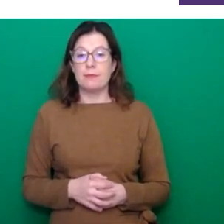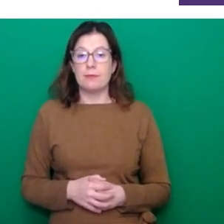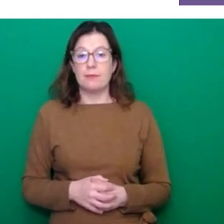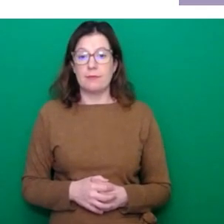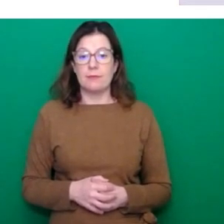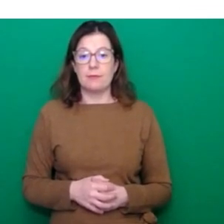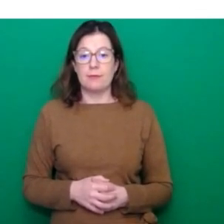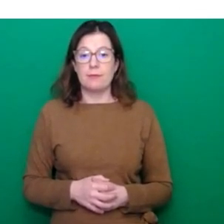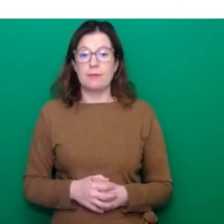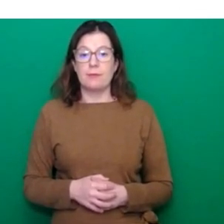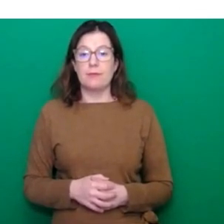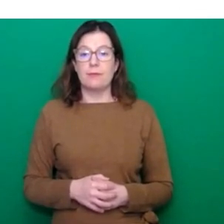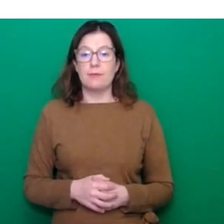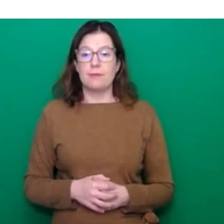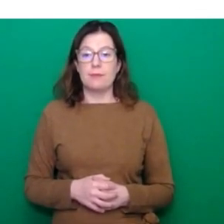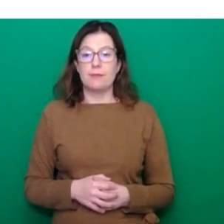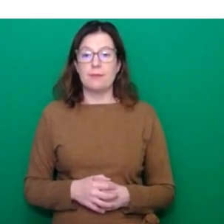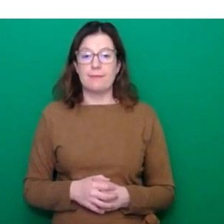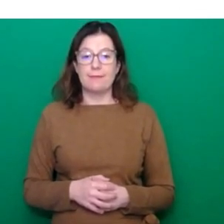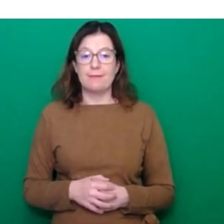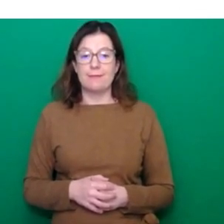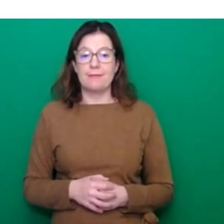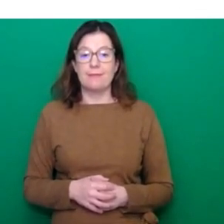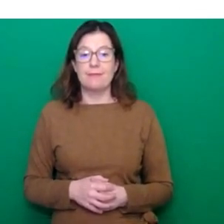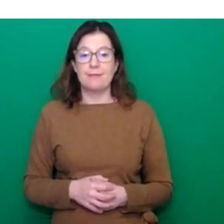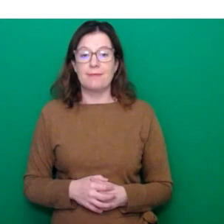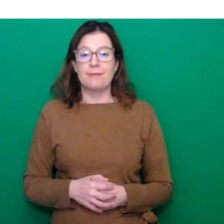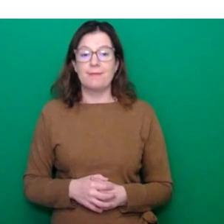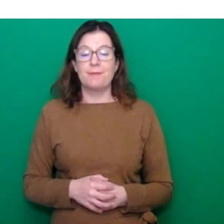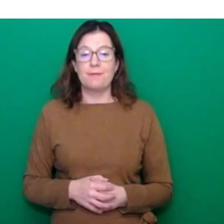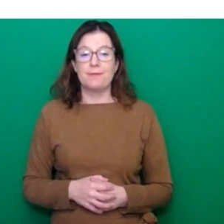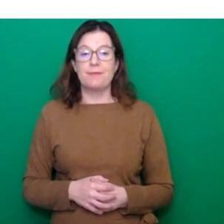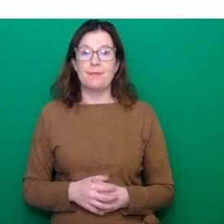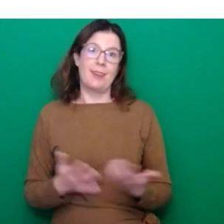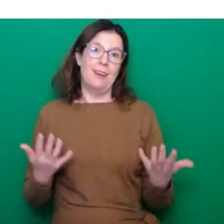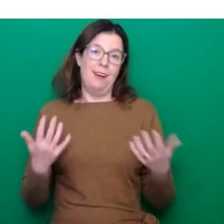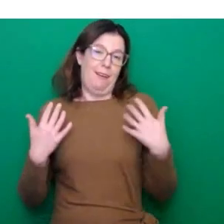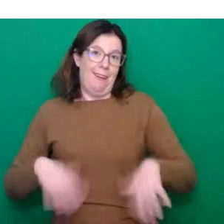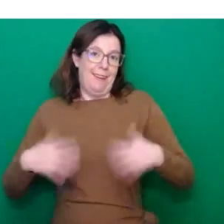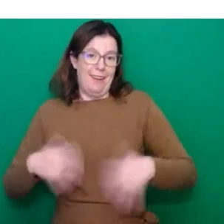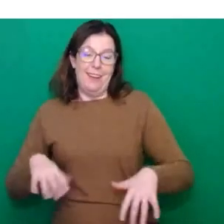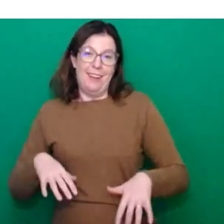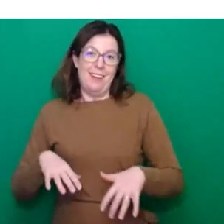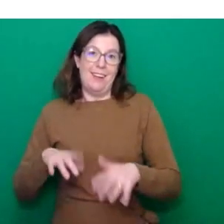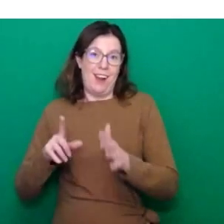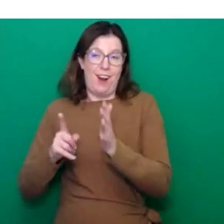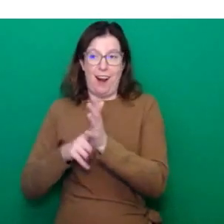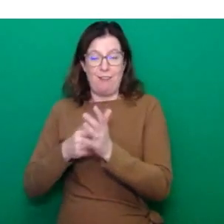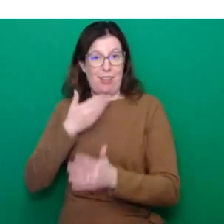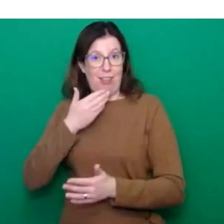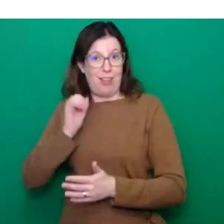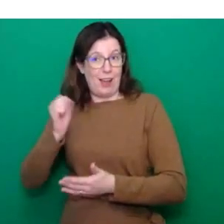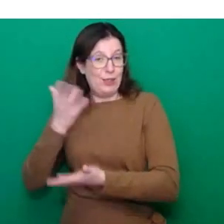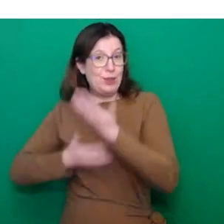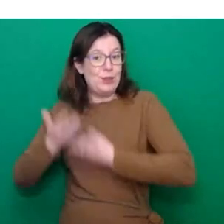Wow. So thank you, Lauren. I think